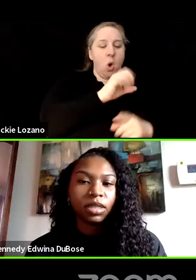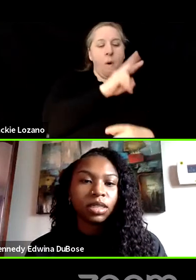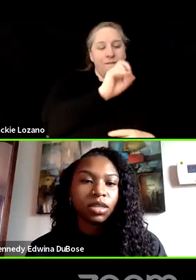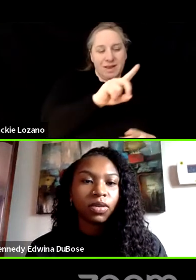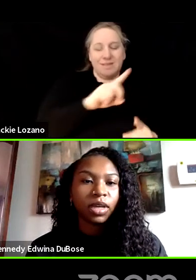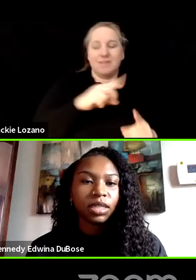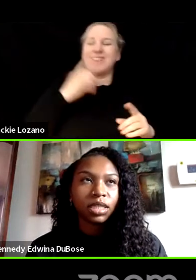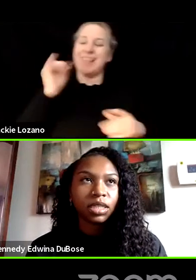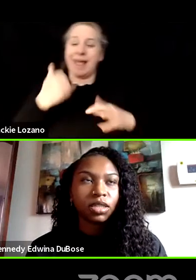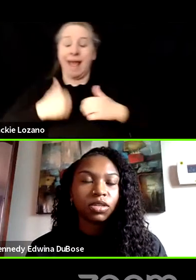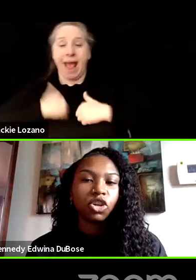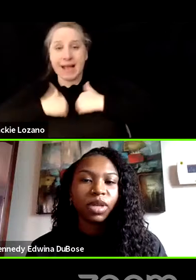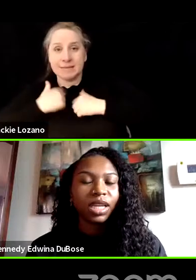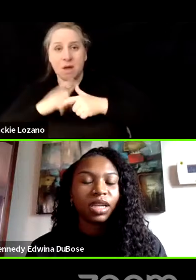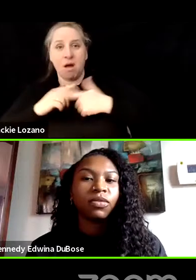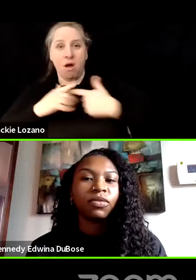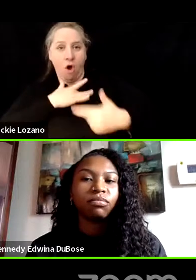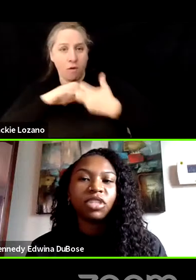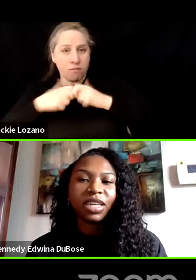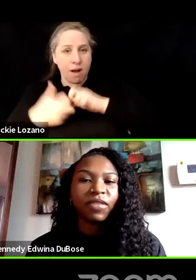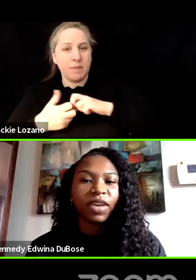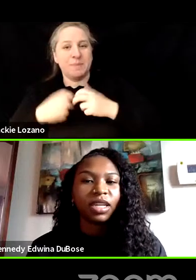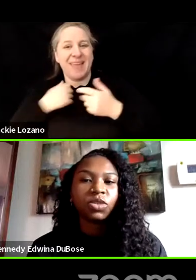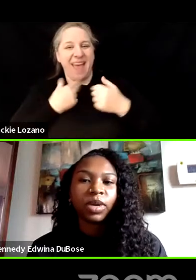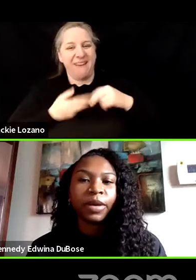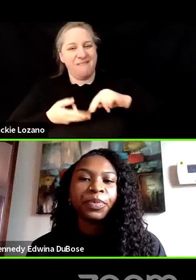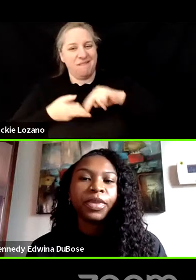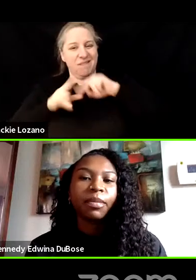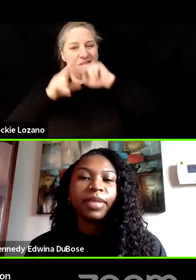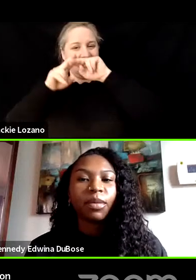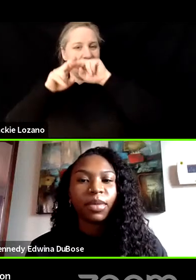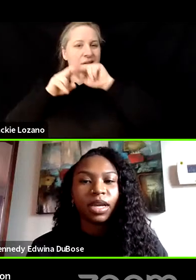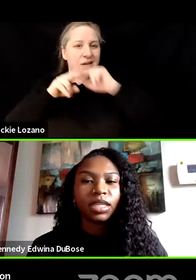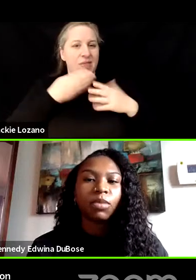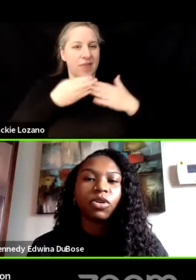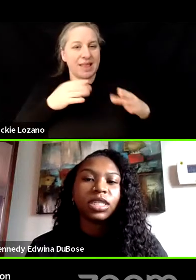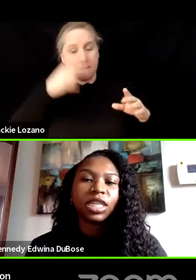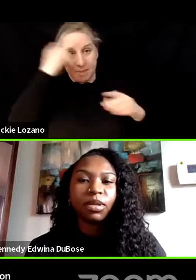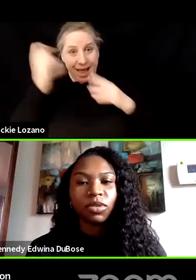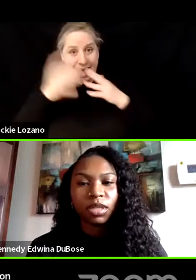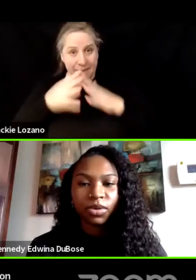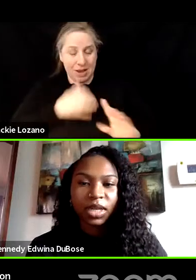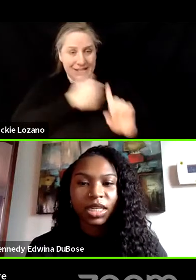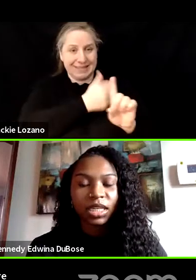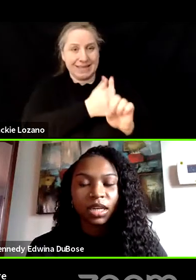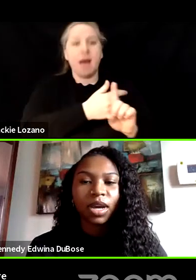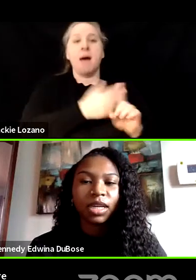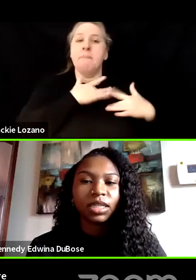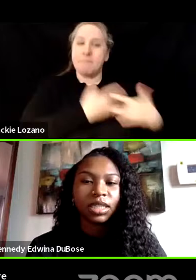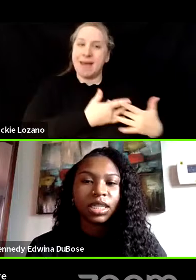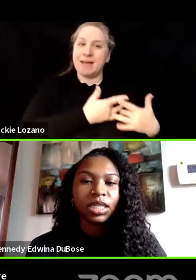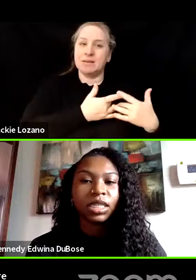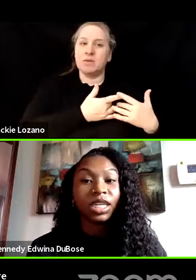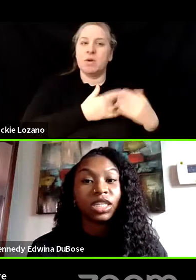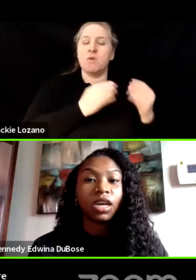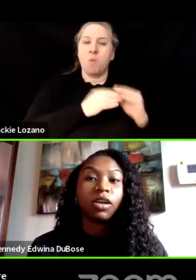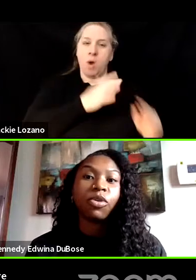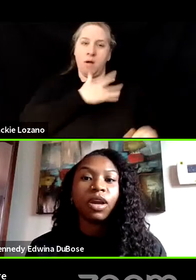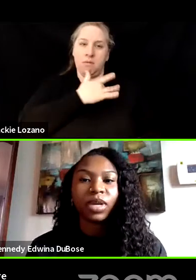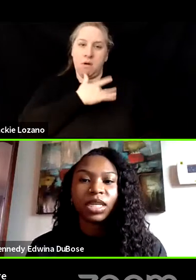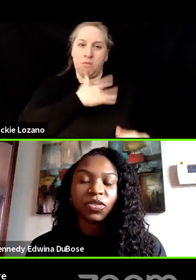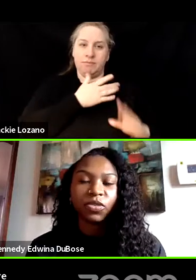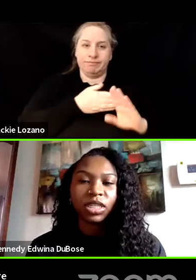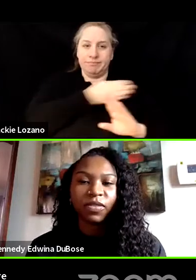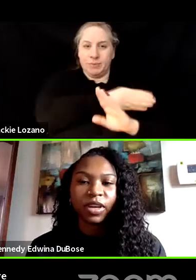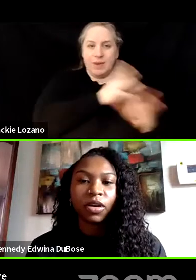COVID-19 illness. So there's this cumulative disadvantage where Black Americans are more susceptible to pre-existing chronic diseases and in turn